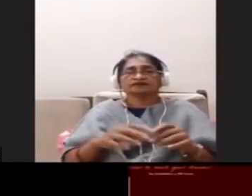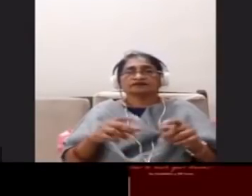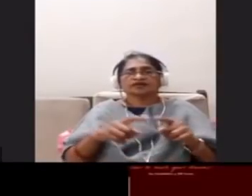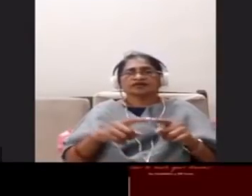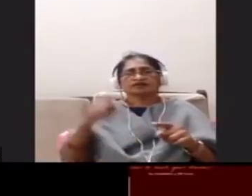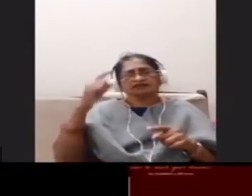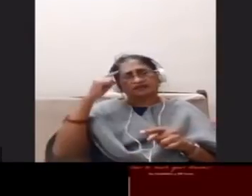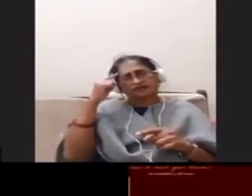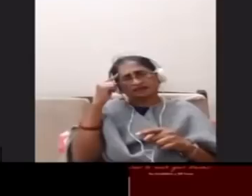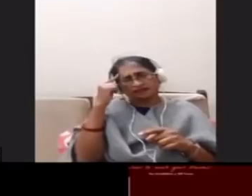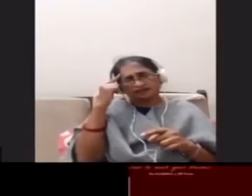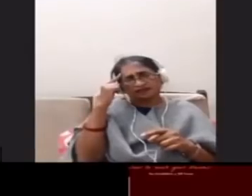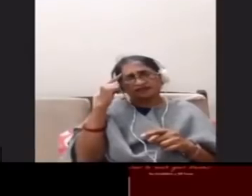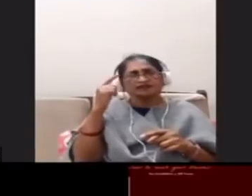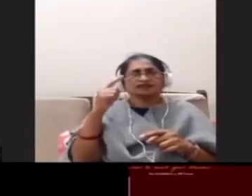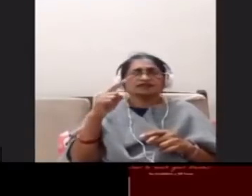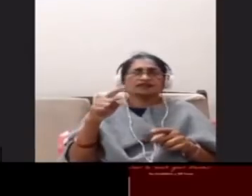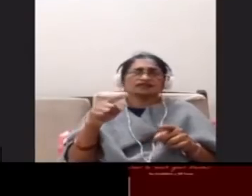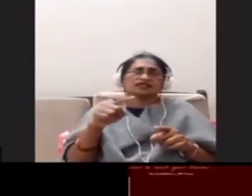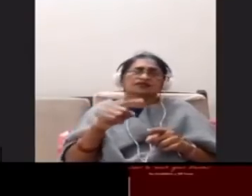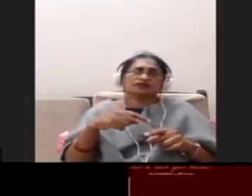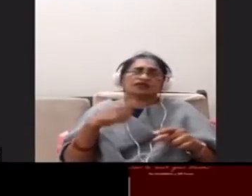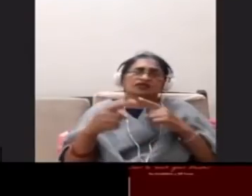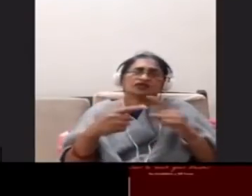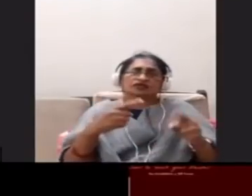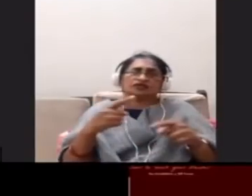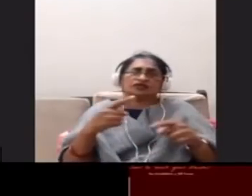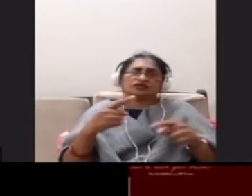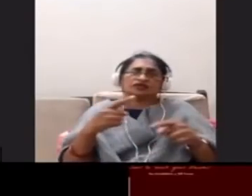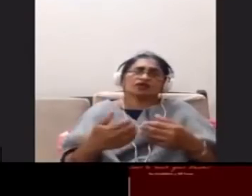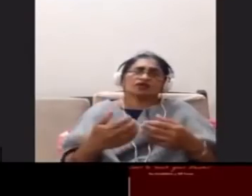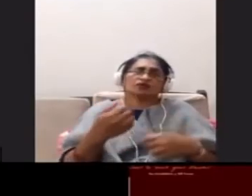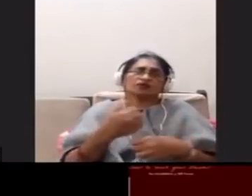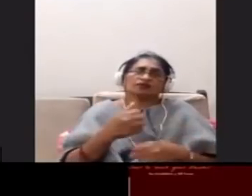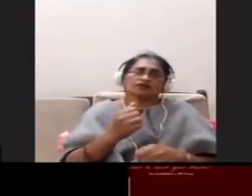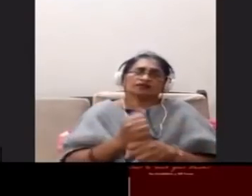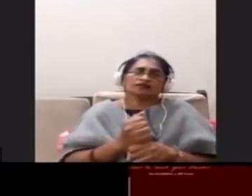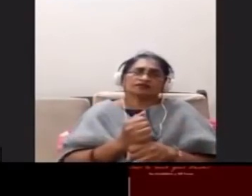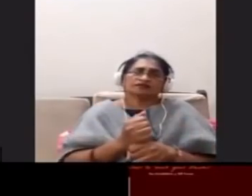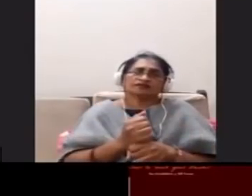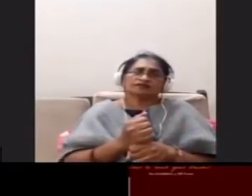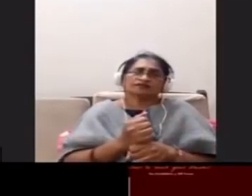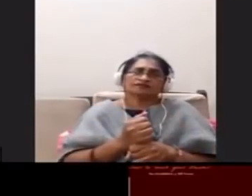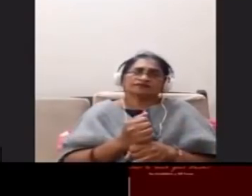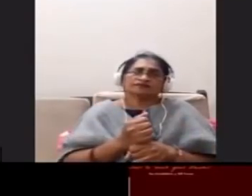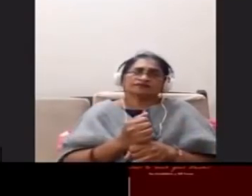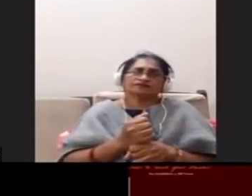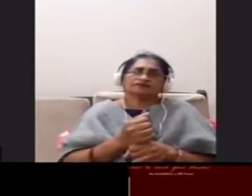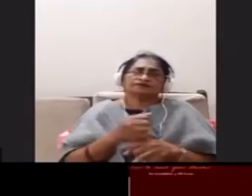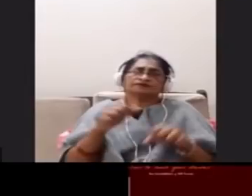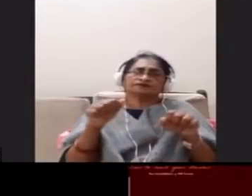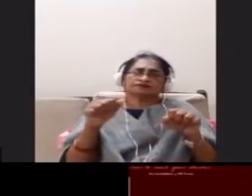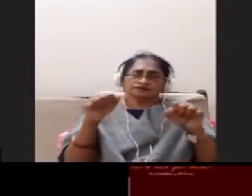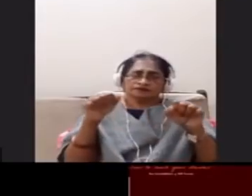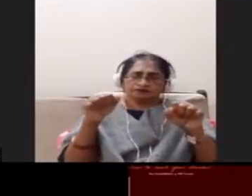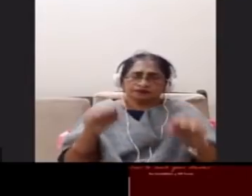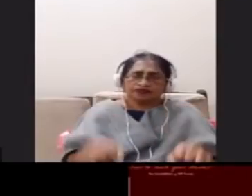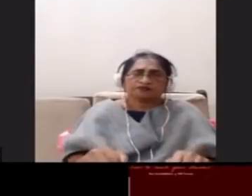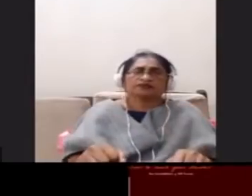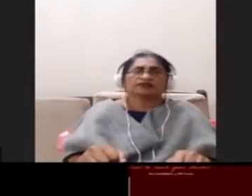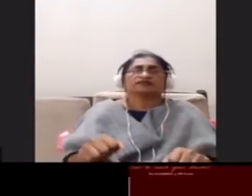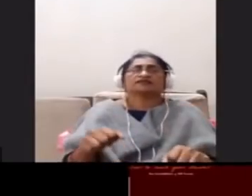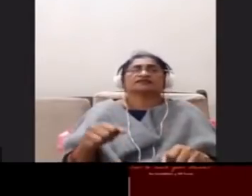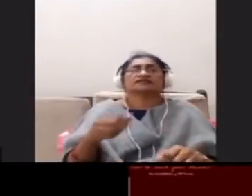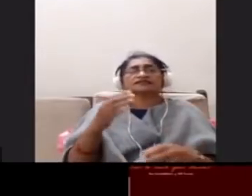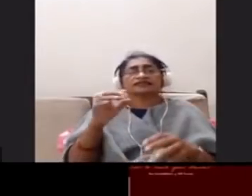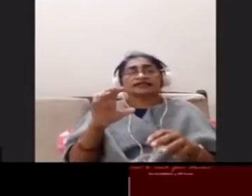I think the issue there that we are talking about is then how do we make it matter that persons with disabilities can also be